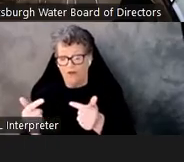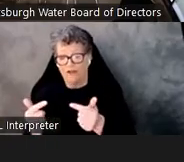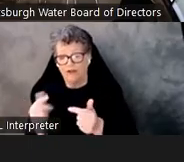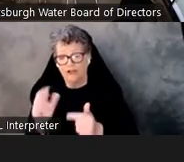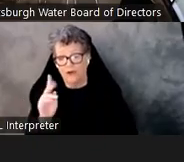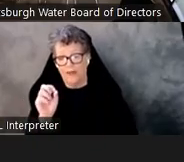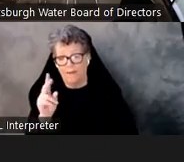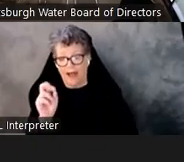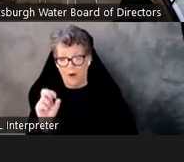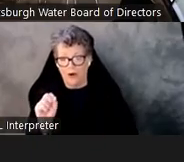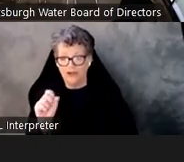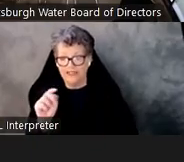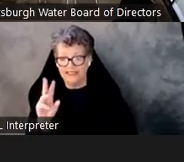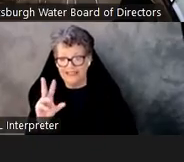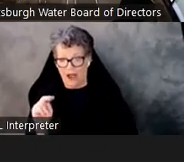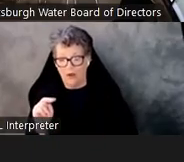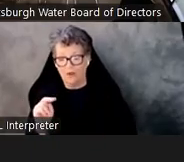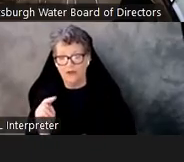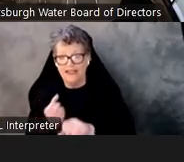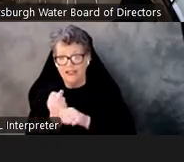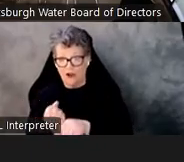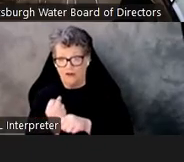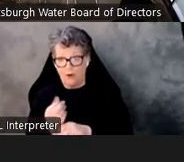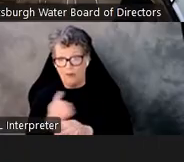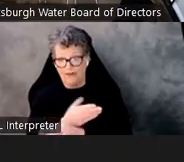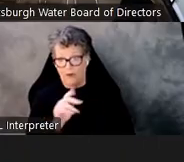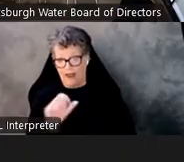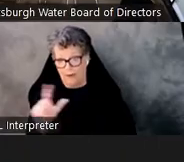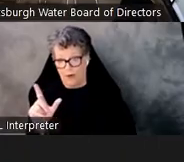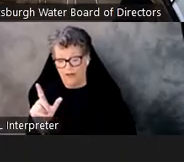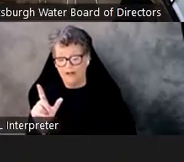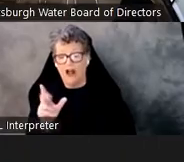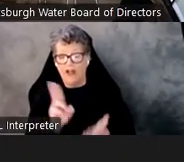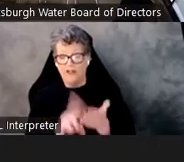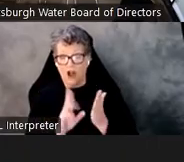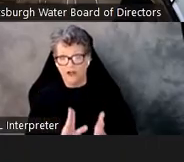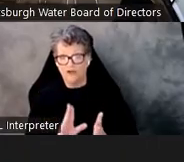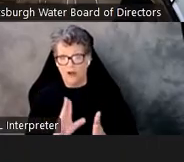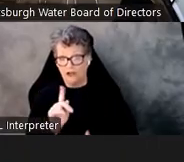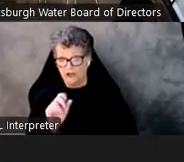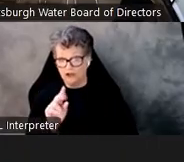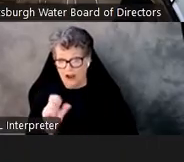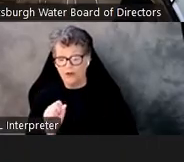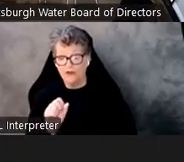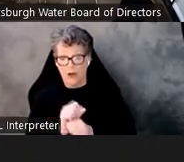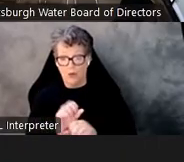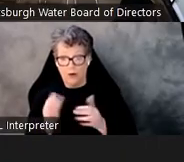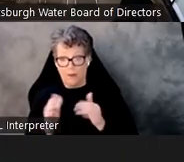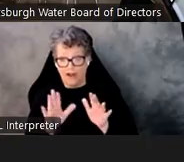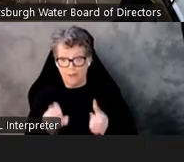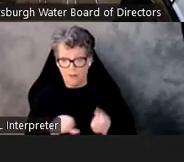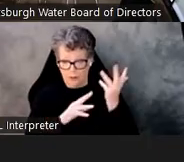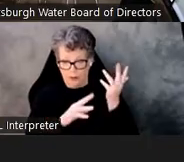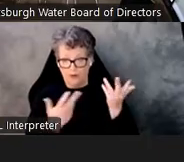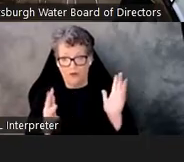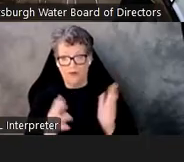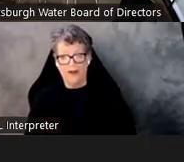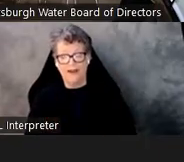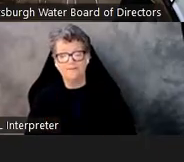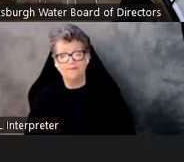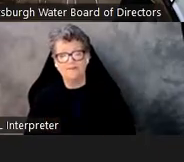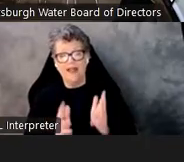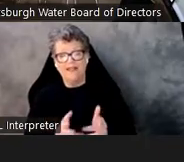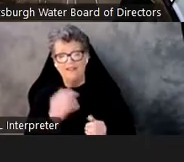Bowerstown Baseball and Softball Association before the end of April. The contractor's trailers and work boxes have been removed from the site, leaving